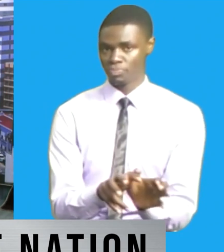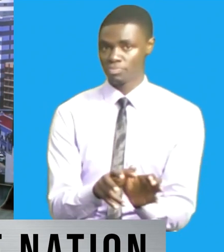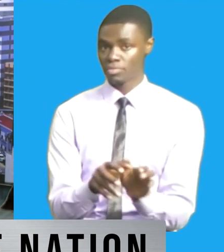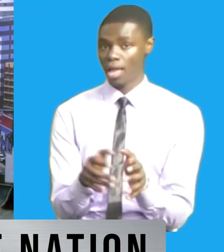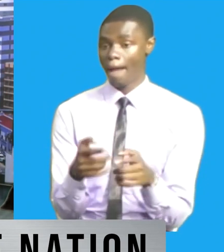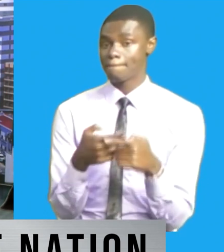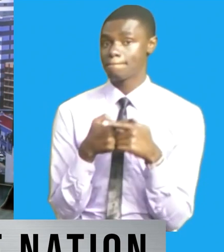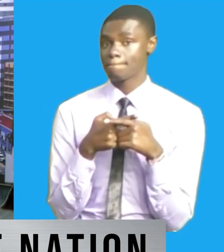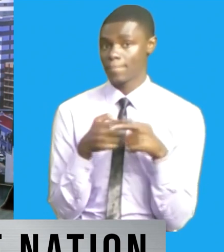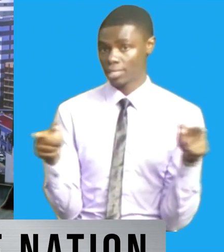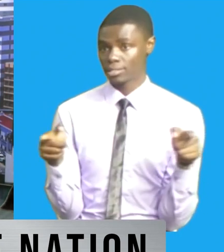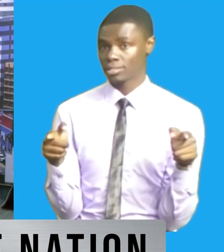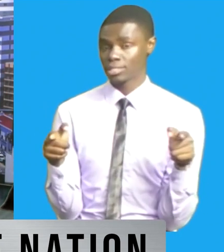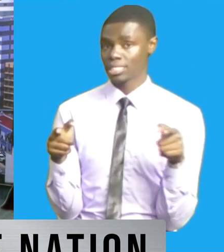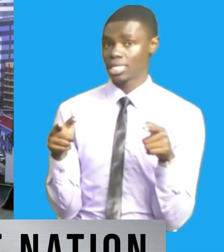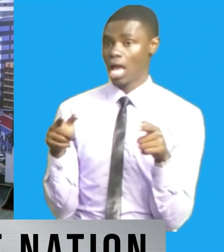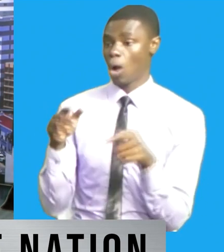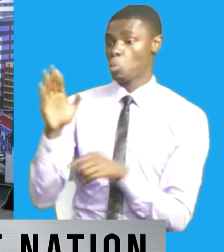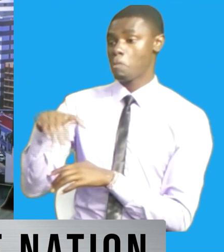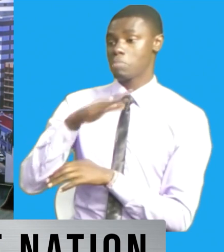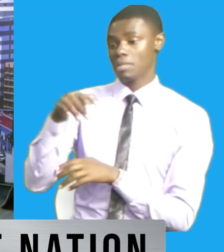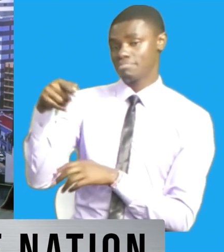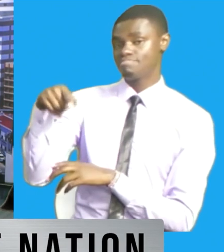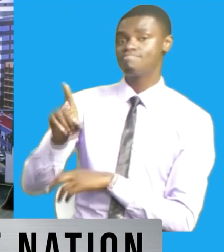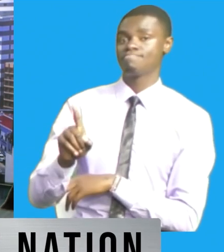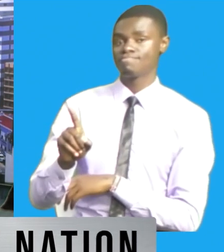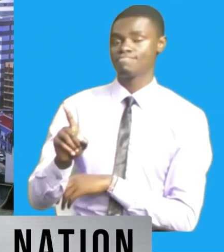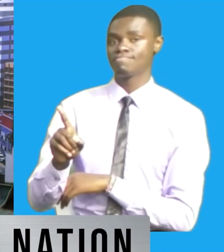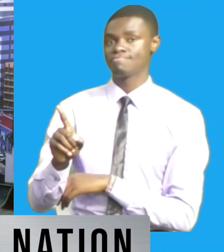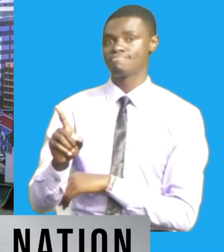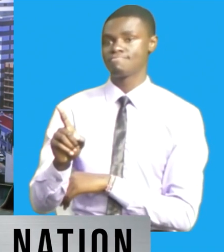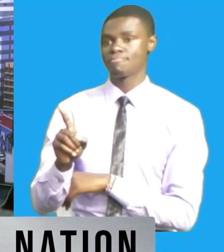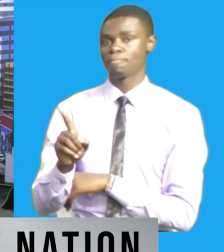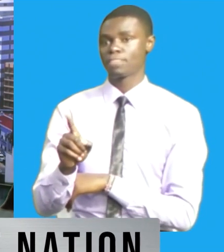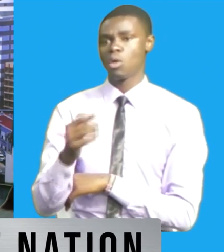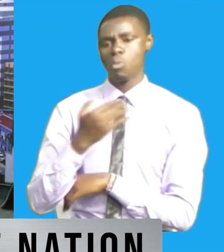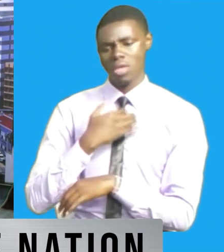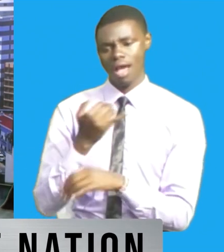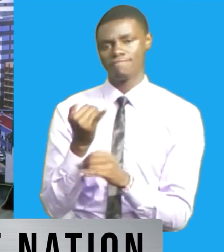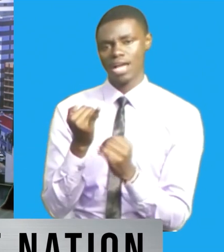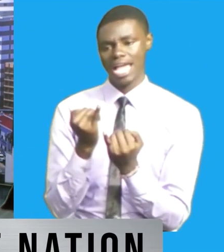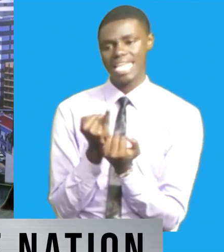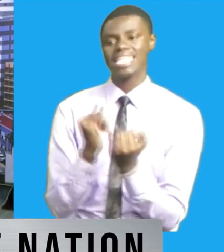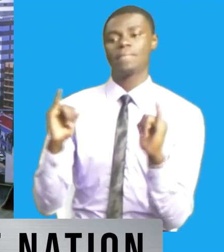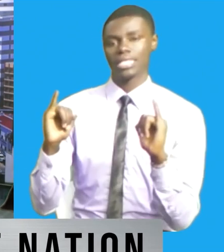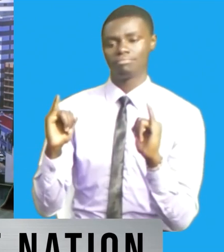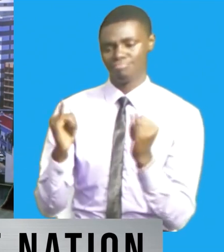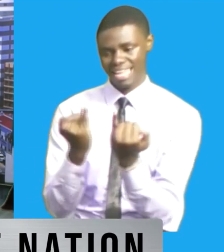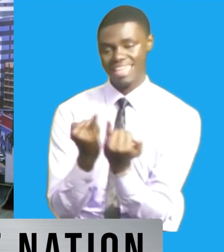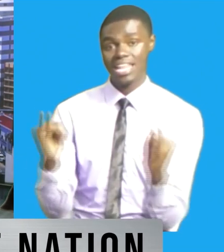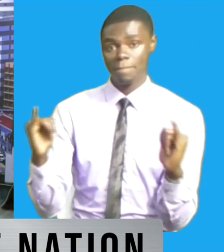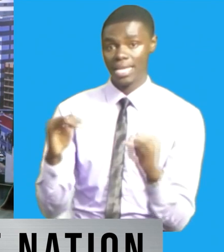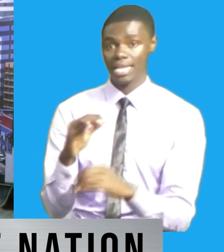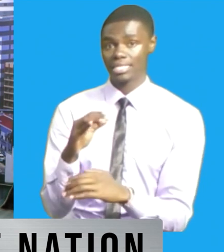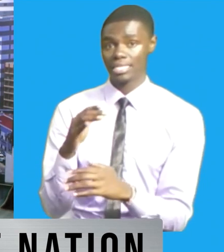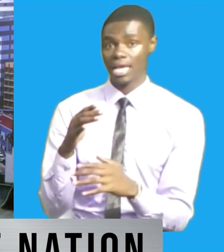Yet hata kwa bunge yenyewe tuko mpaka na independent candidates. I've not seen